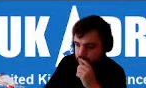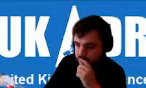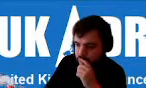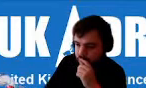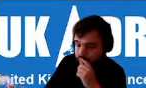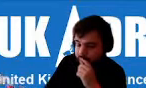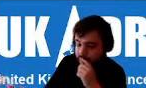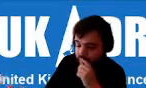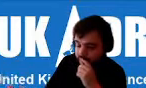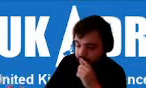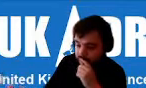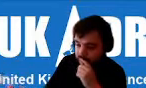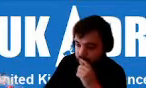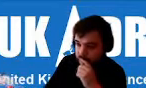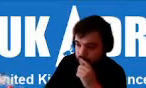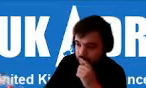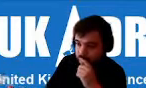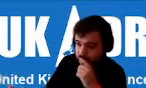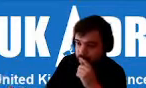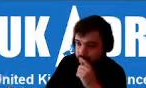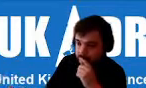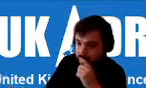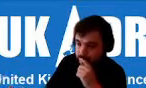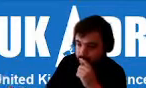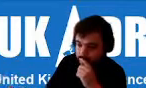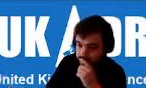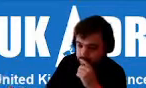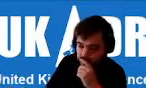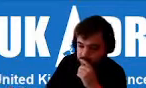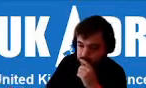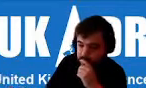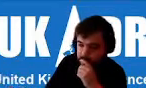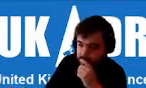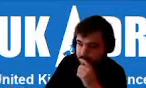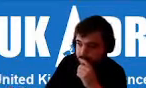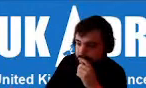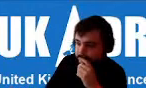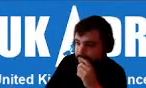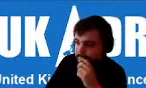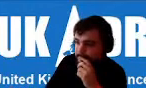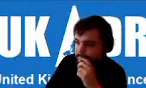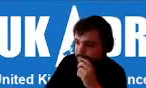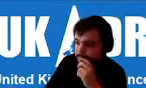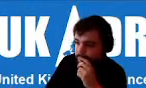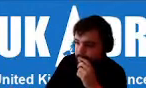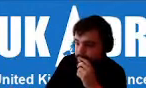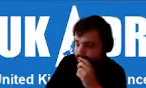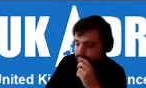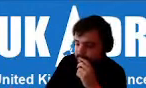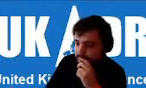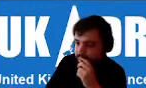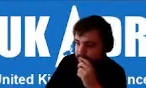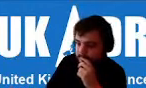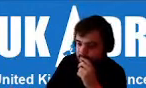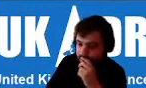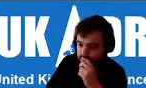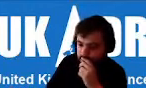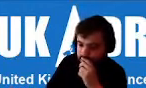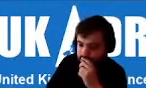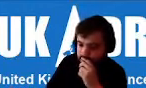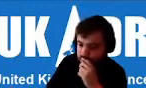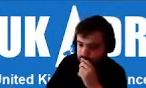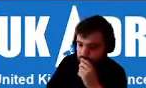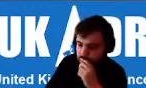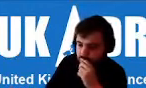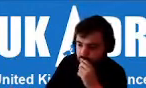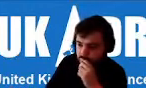landslides everywhere, a hospital underwater, and a variety of different cities and towns flooded, people